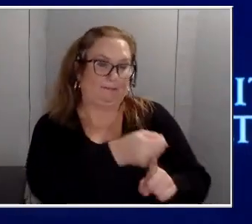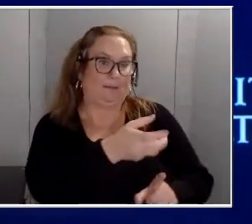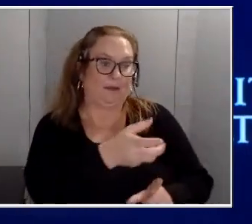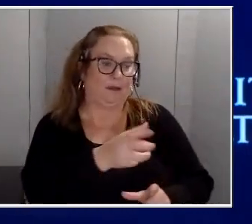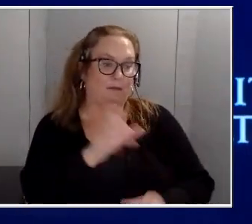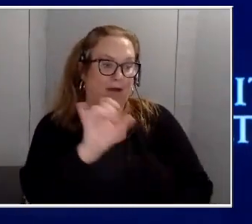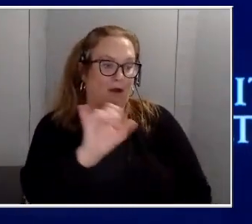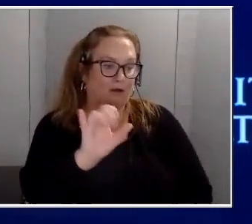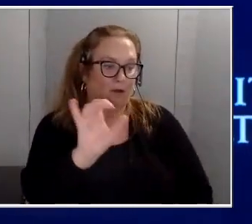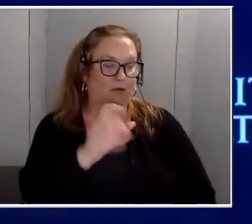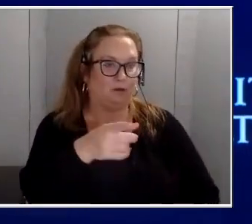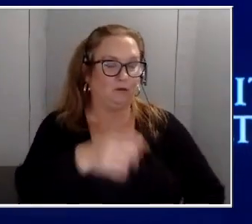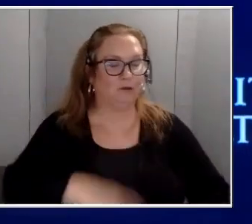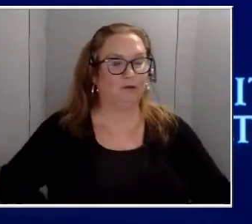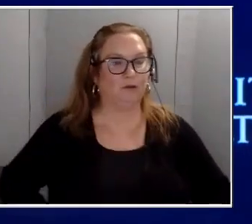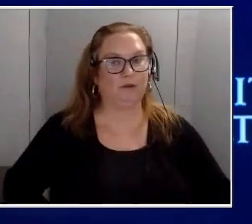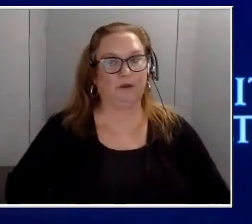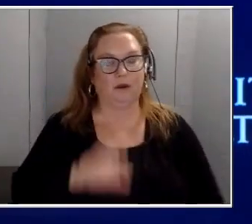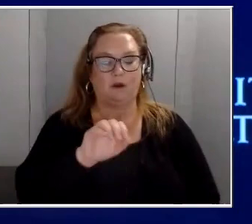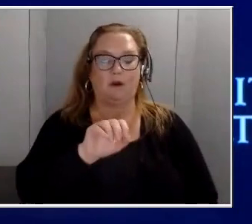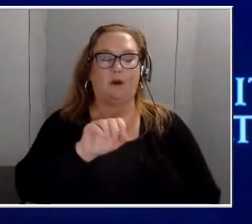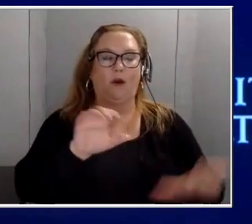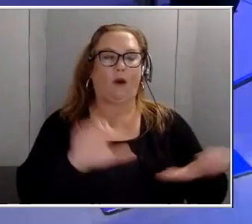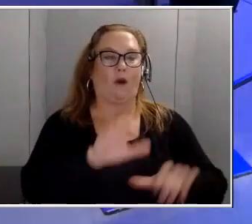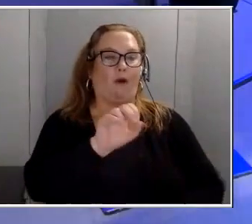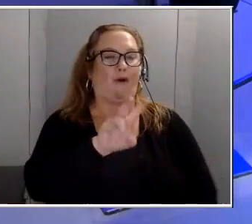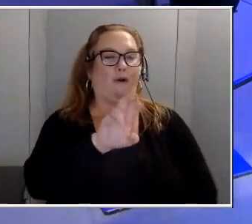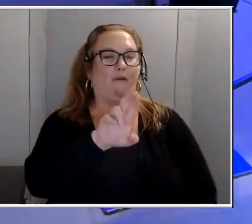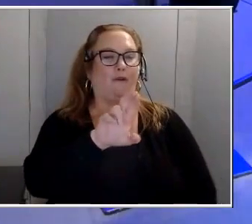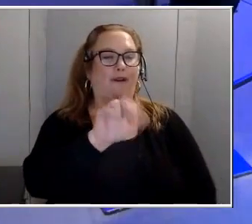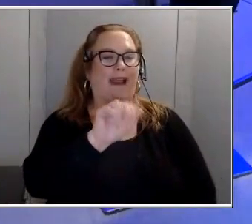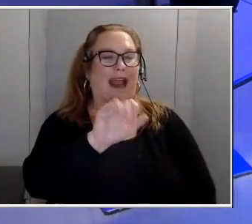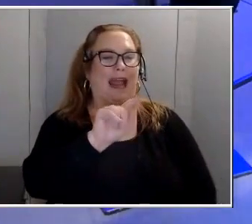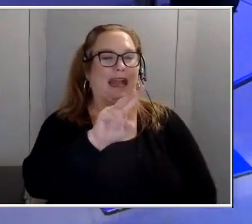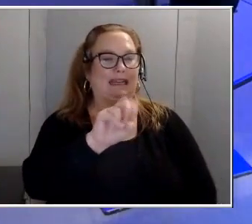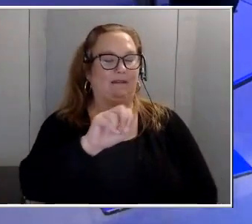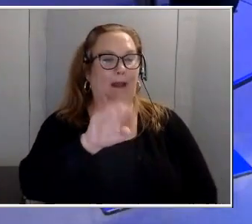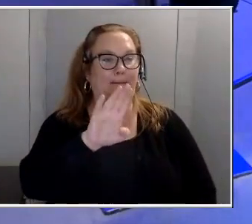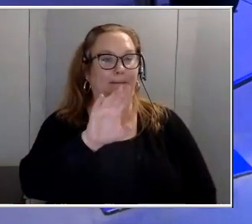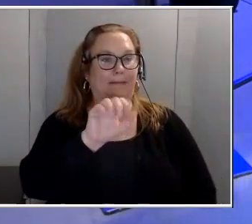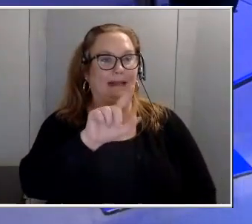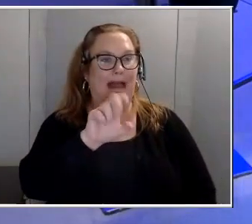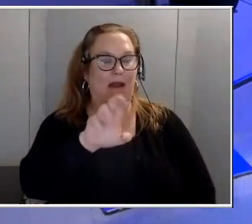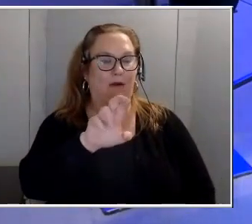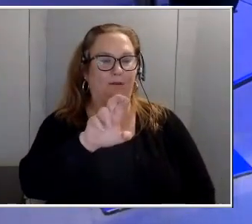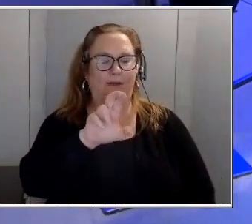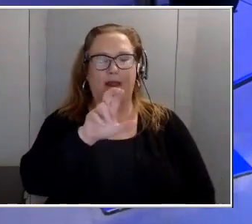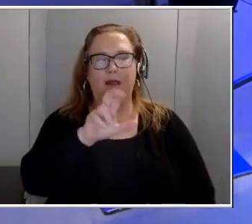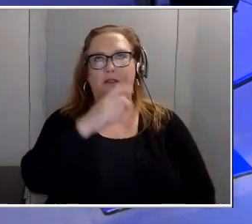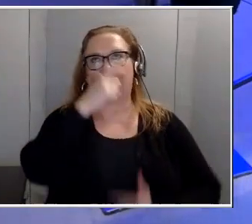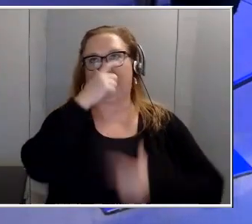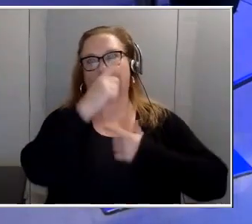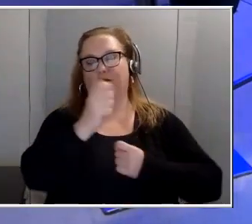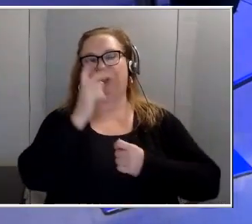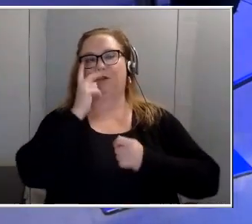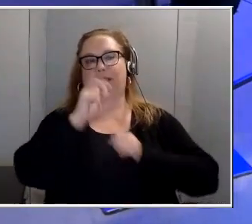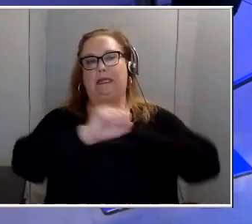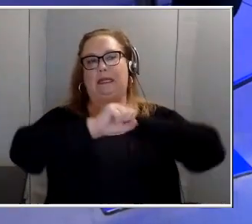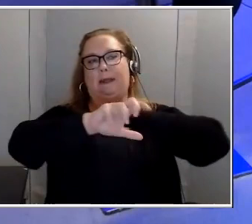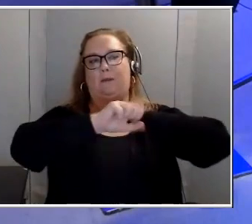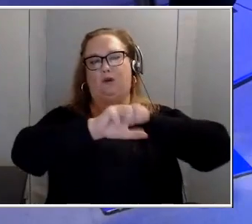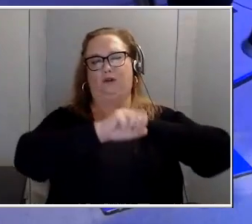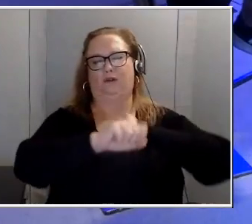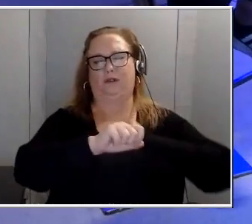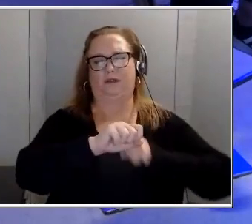also have overactive bladder. So interesting, because I remember when I was younger and you would see these incontinence commercials, and I thought, wear